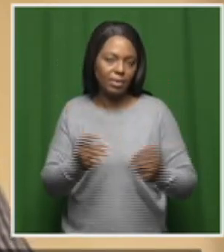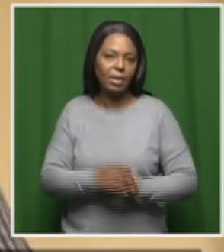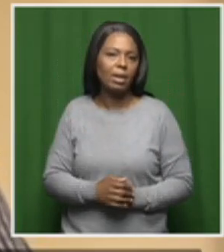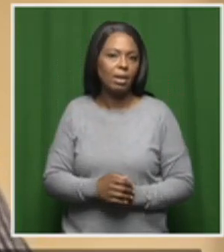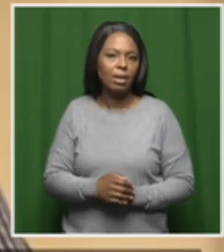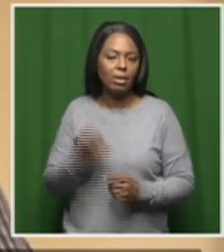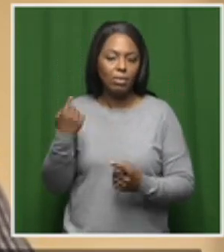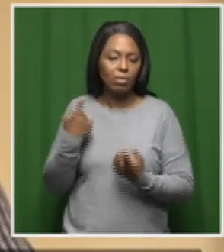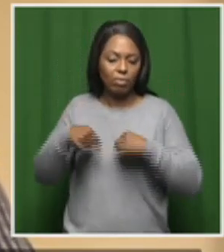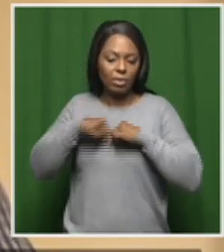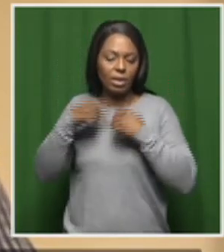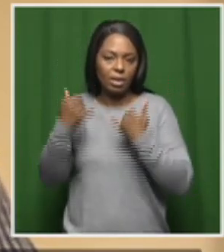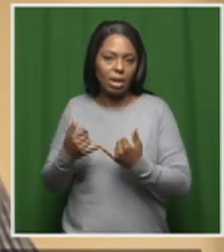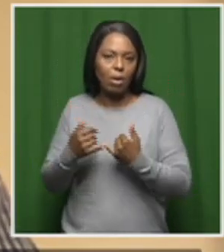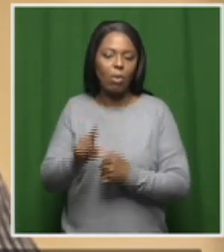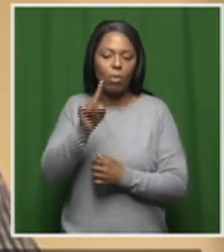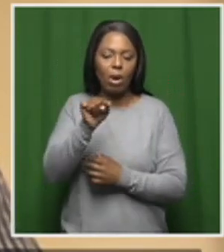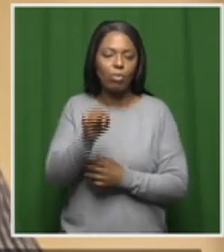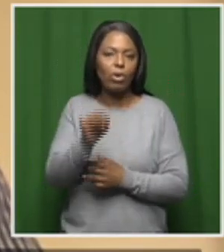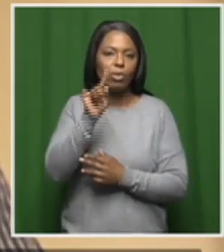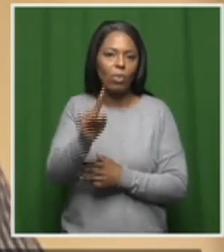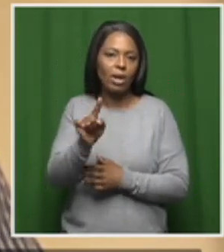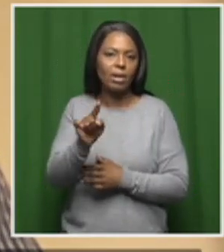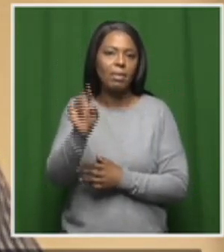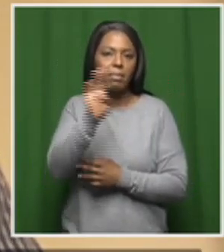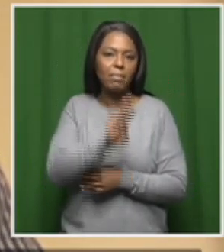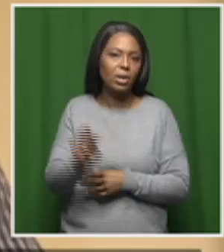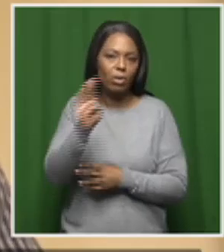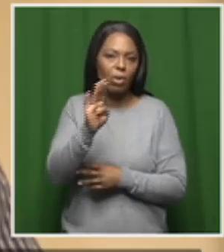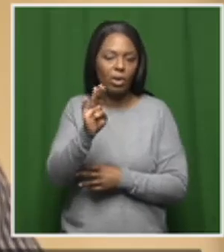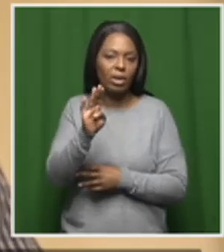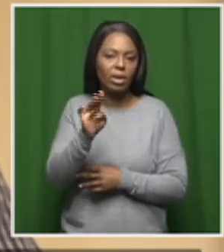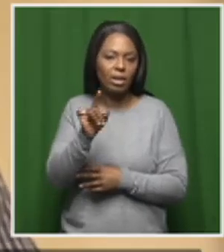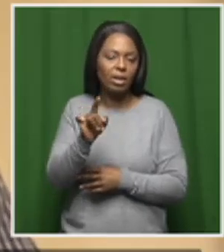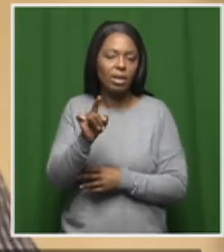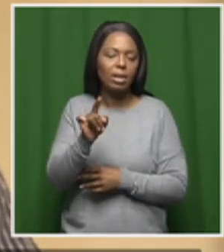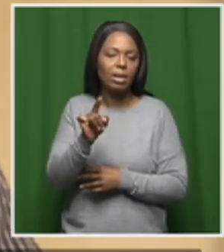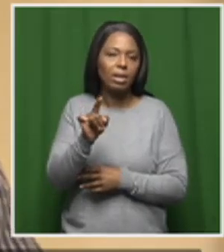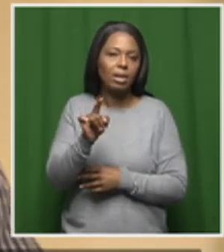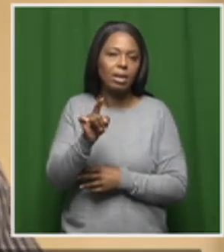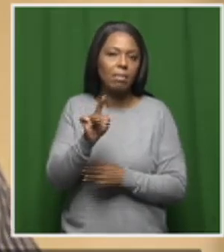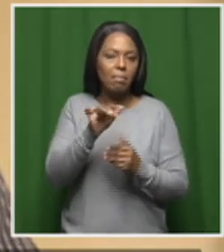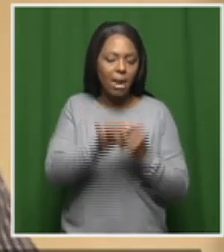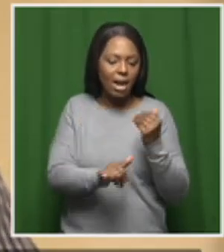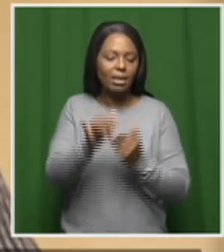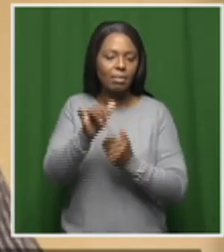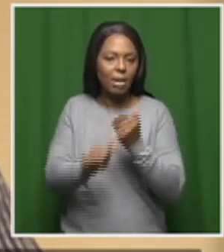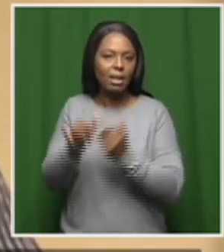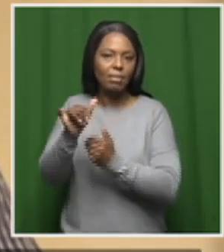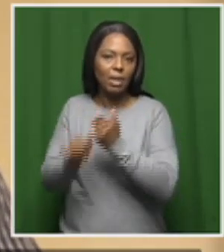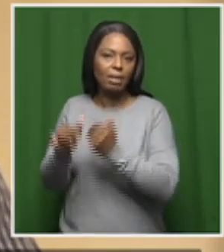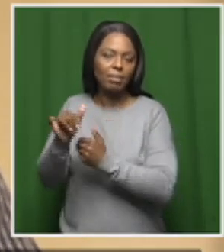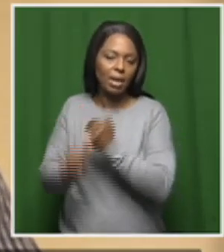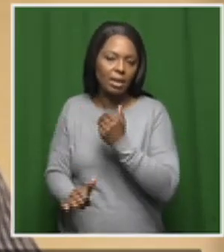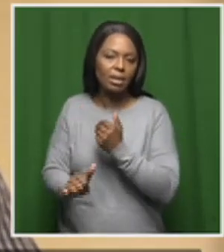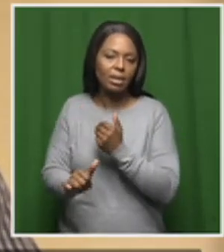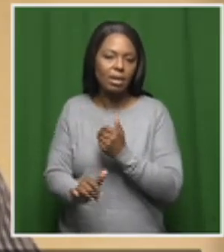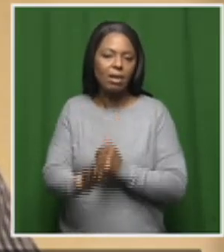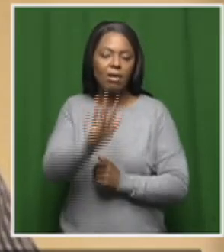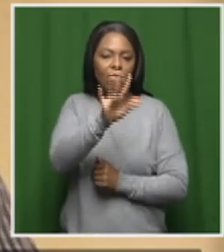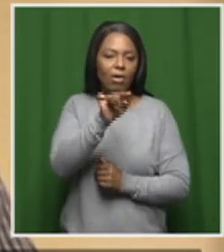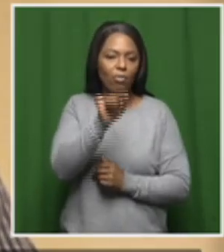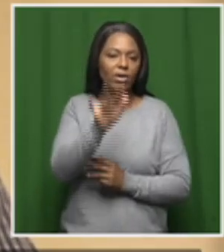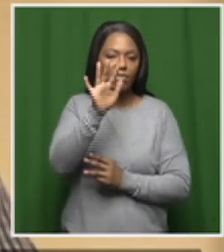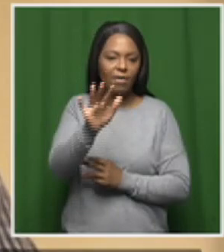billing 1.1 million customer a month actually, as a City of Johannesburg, to the value of 5.5